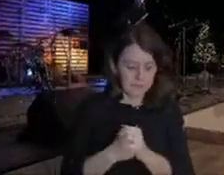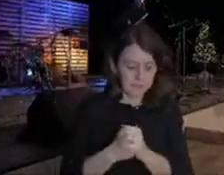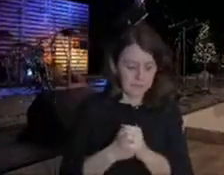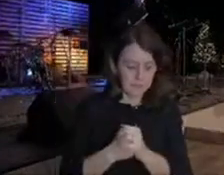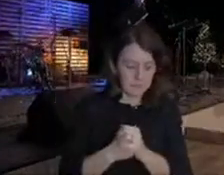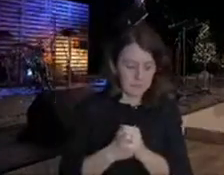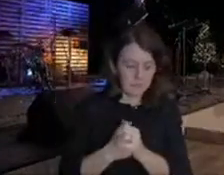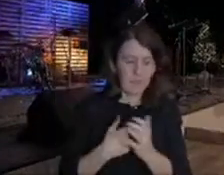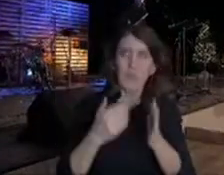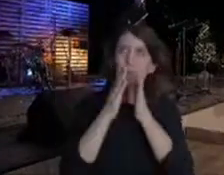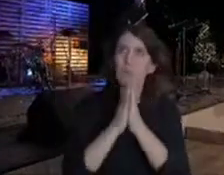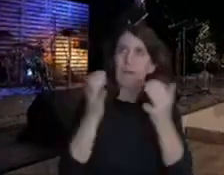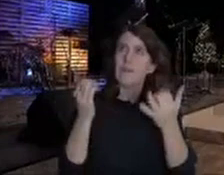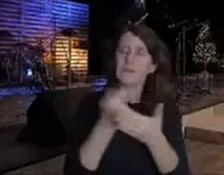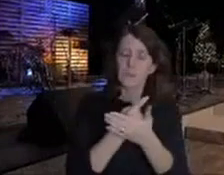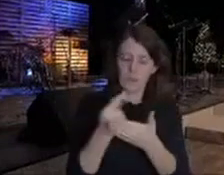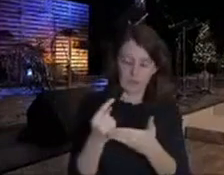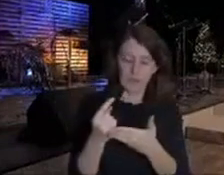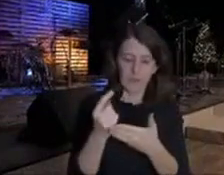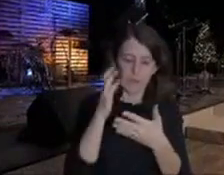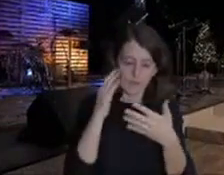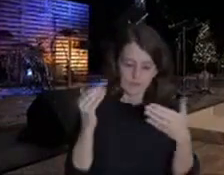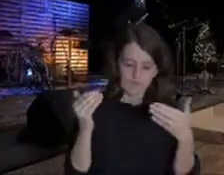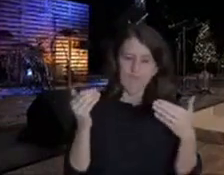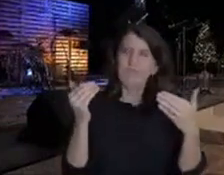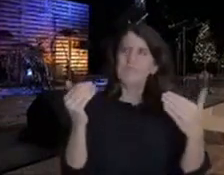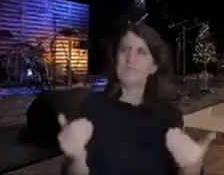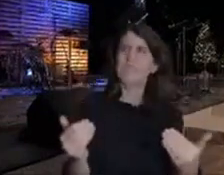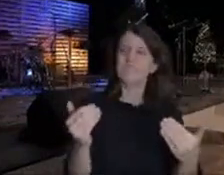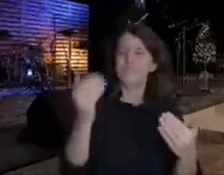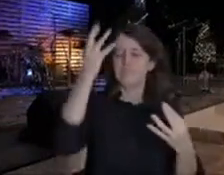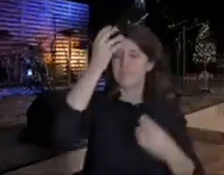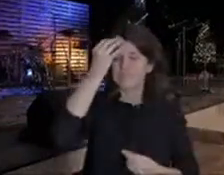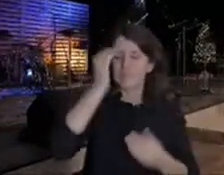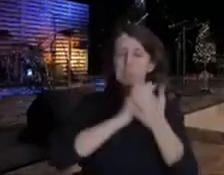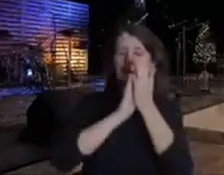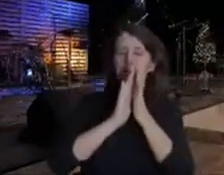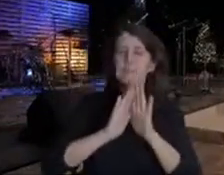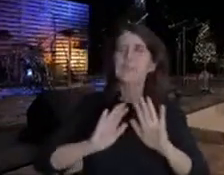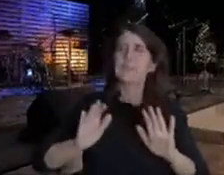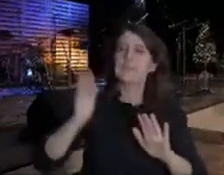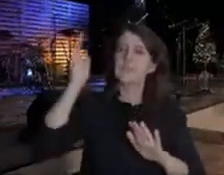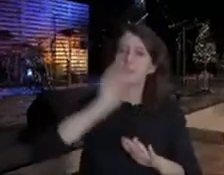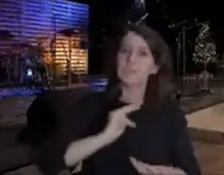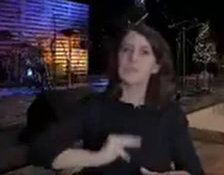God, I just pray that this week that we would go forward and we would think about the peace that the coming of the Messiah will bring.